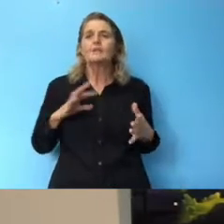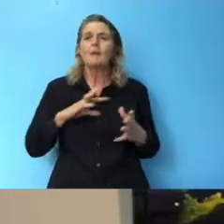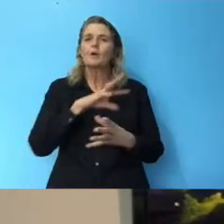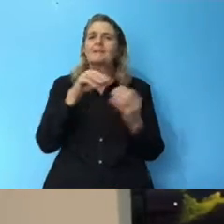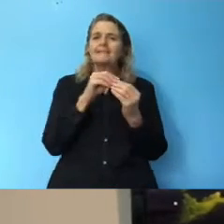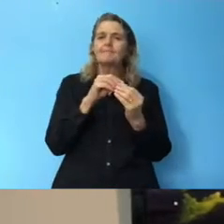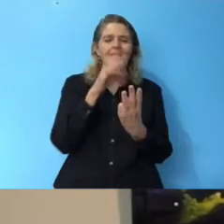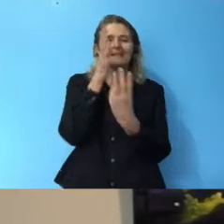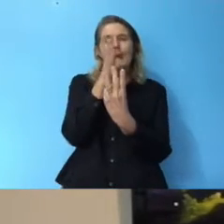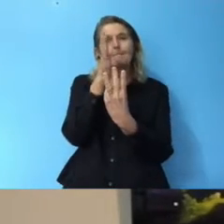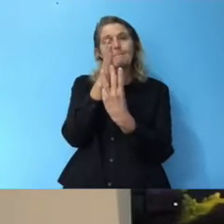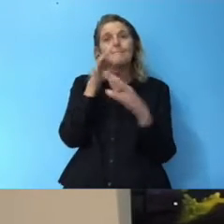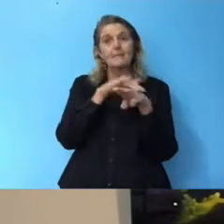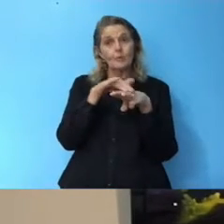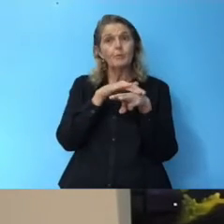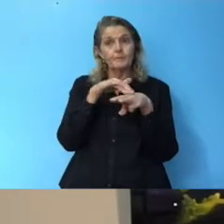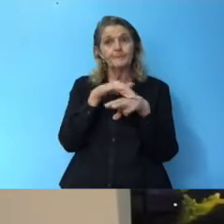and